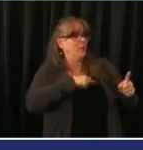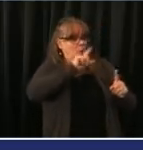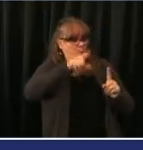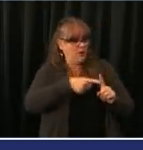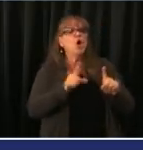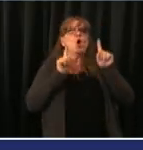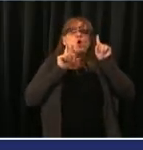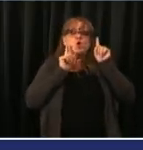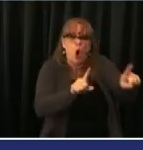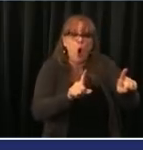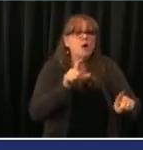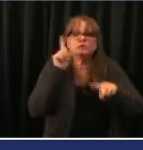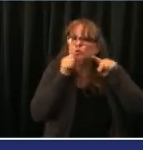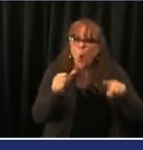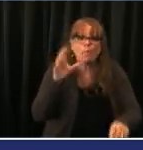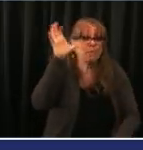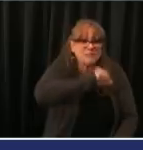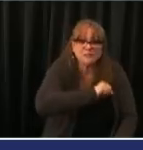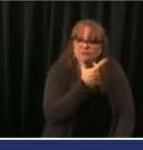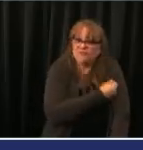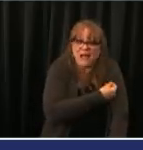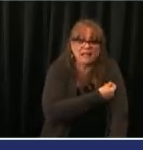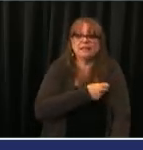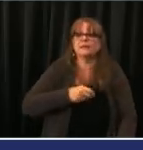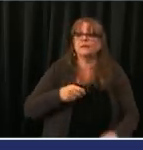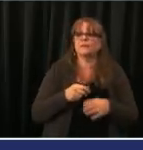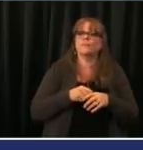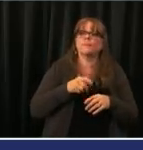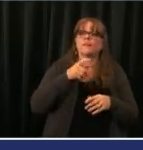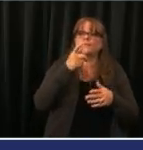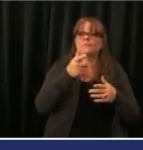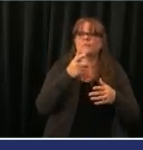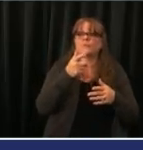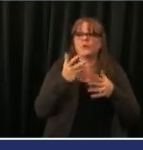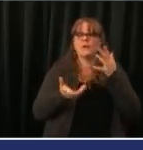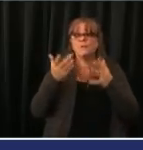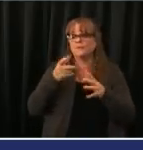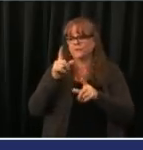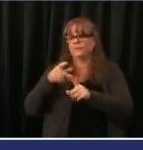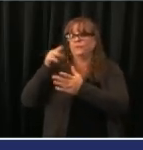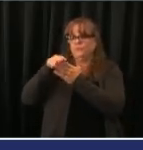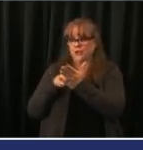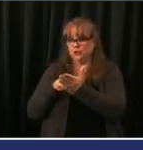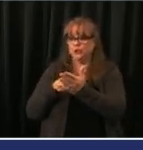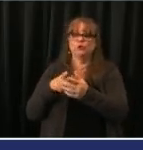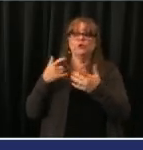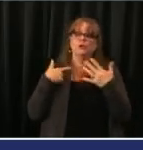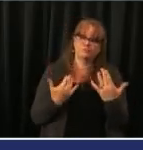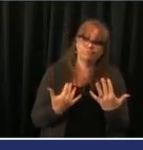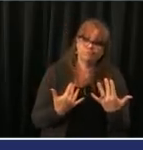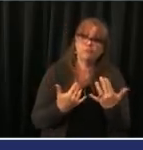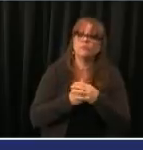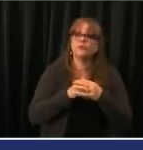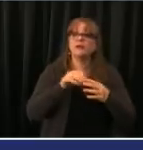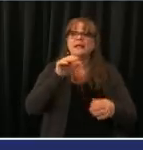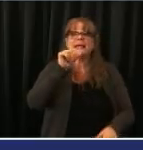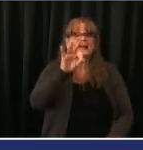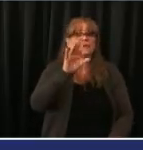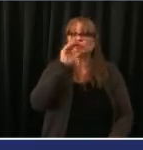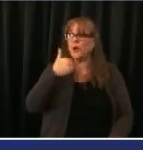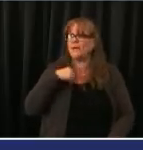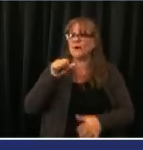the vaccine, but it might go to a lower priority group. Show up for your appointment, and also the converse of that. Don't just show up if you don't have an appointment. They're not